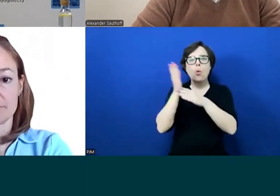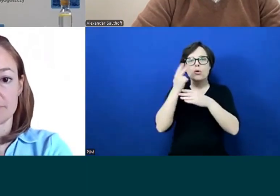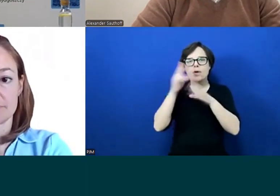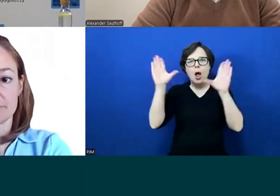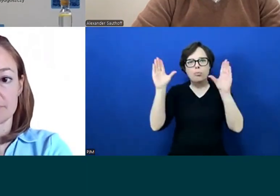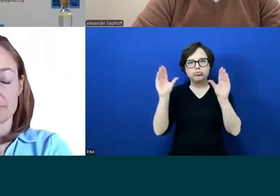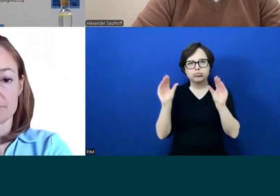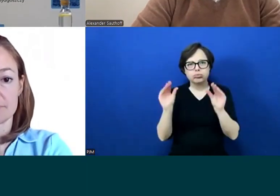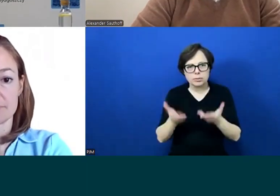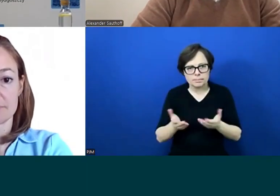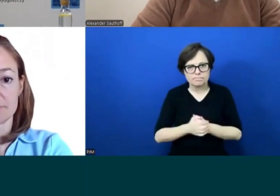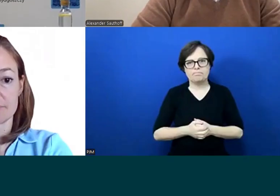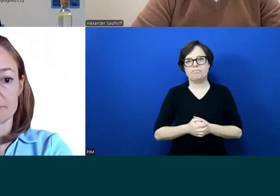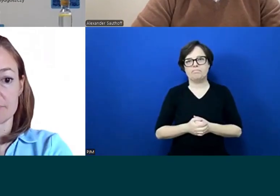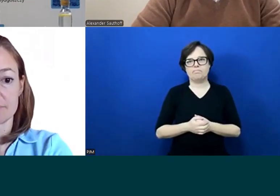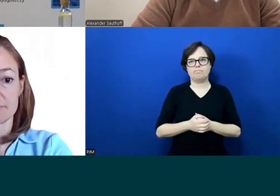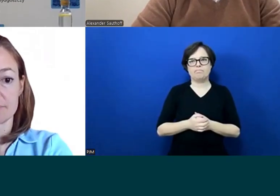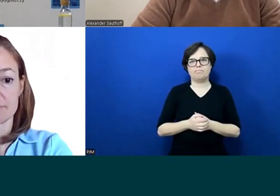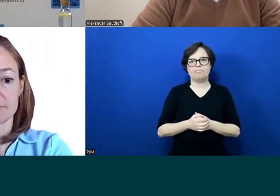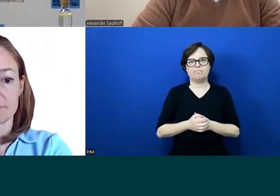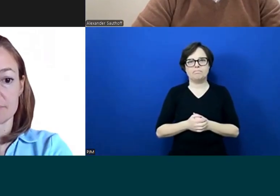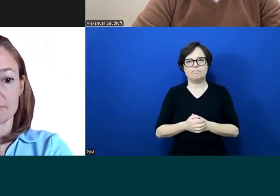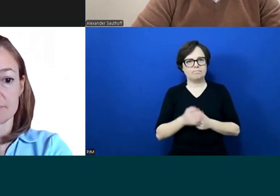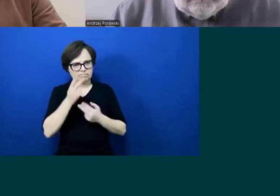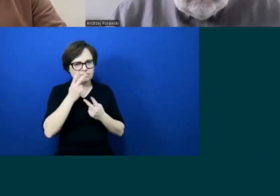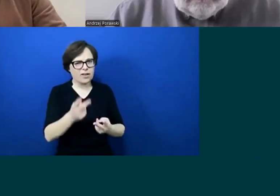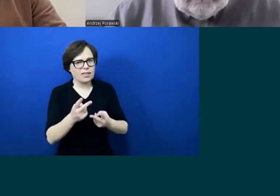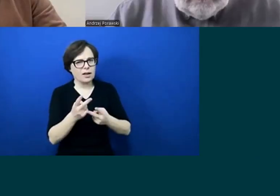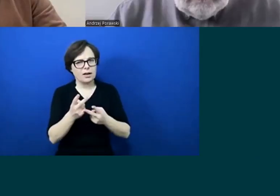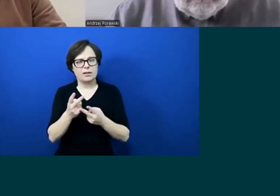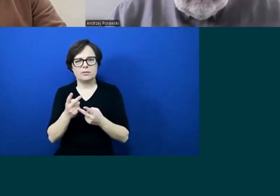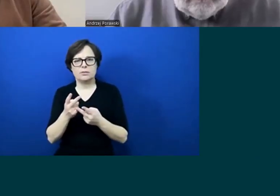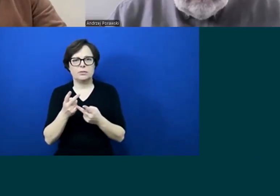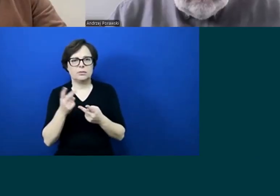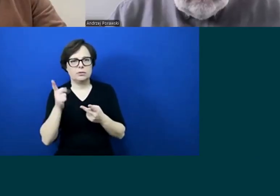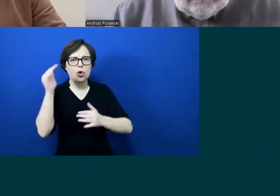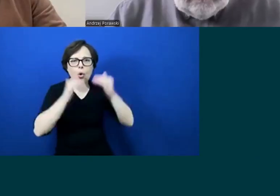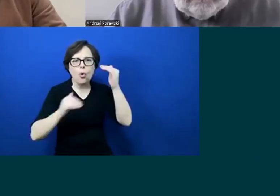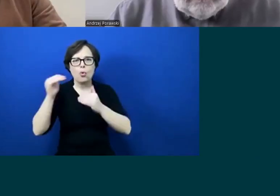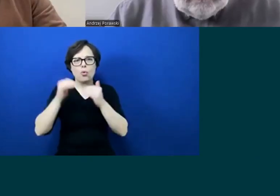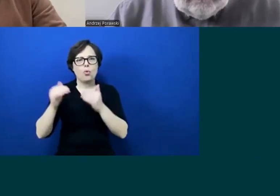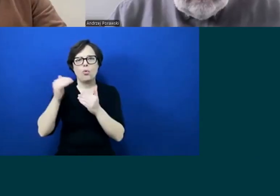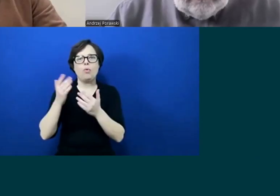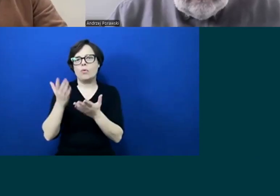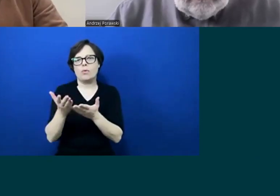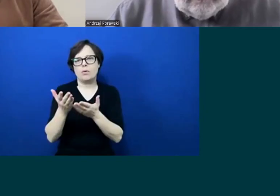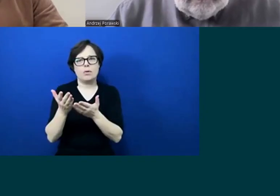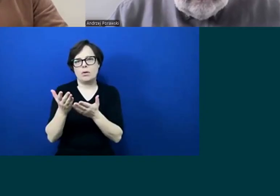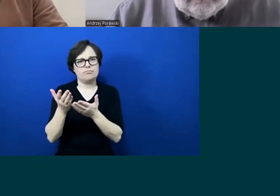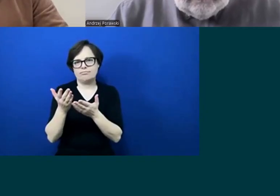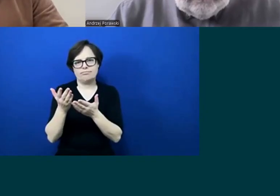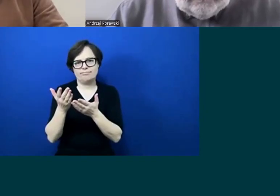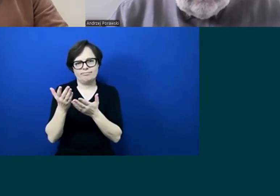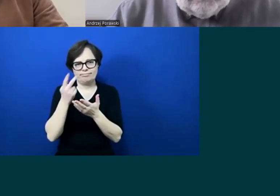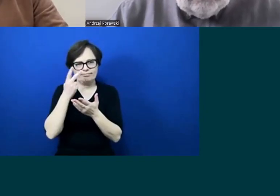of landslides, rockfalls, and erosion are increasing. I don't know if it